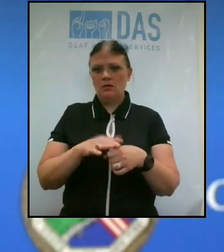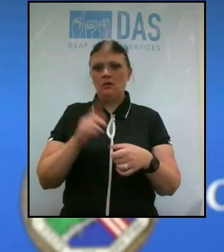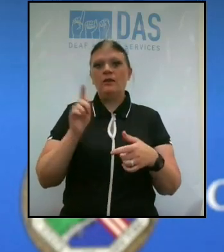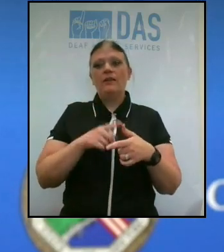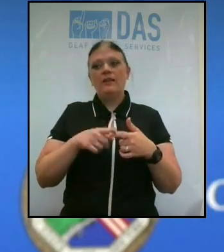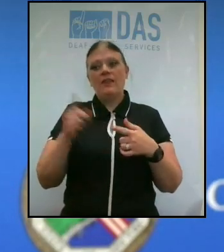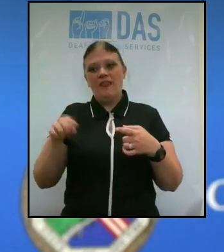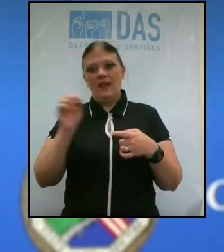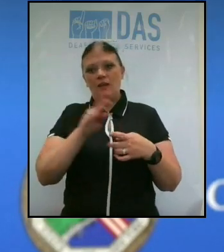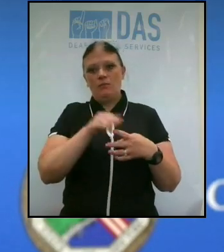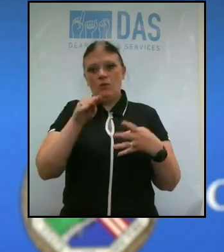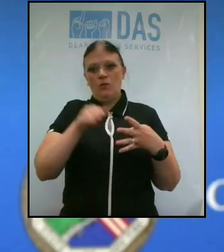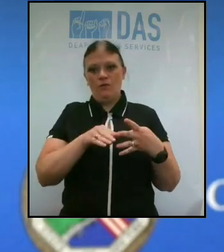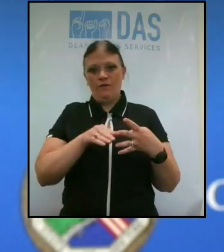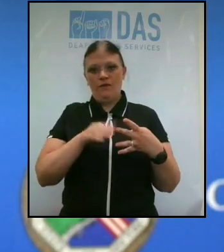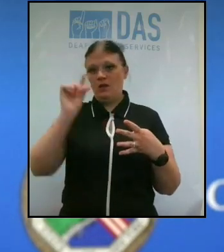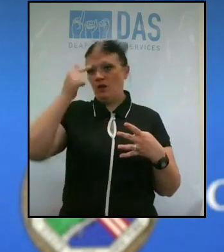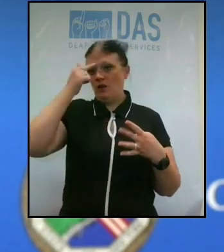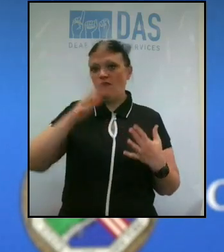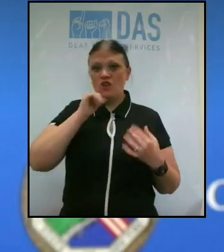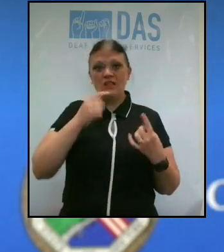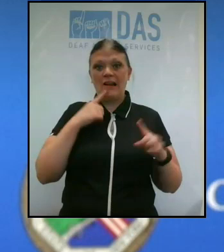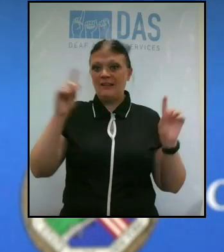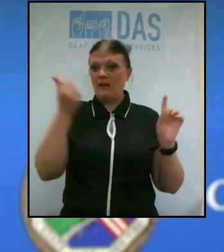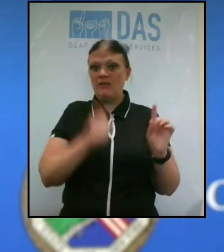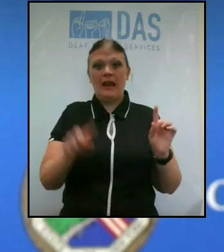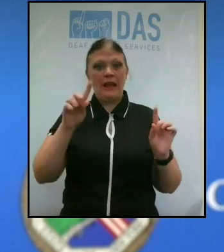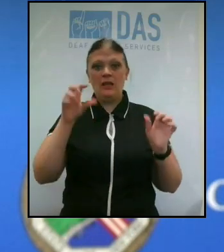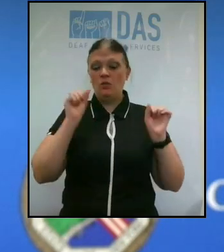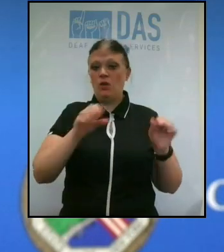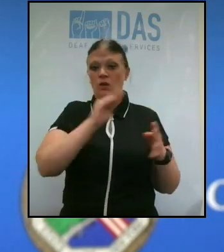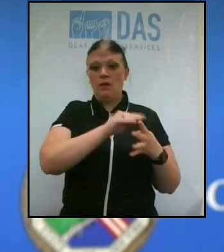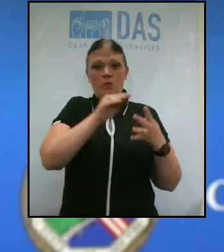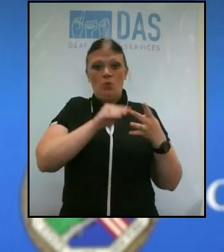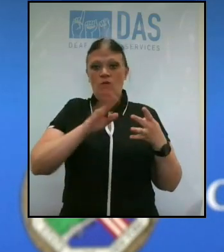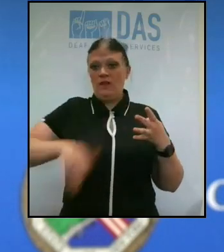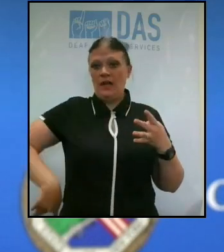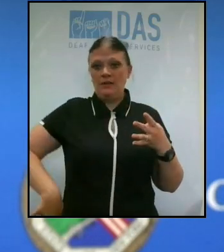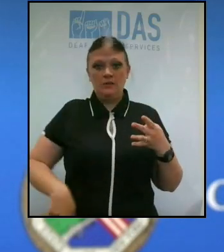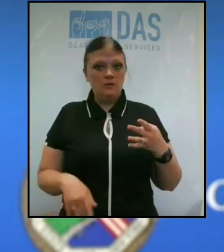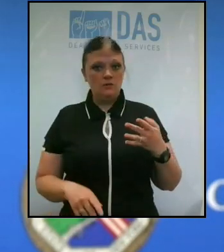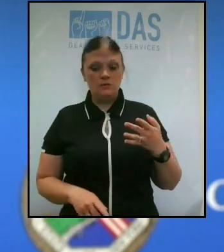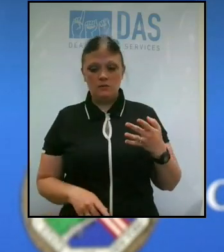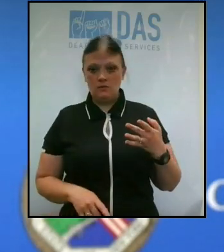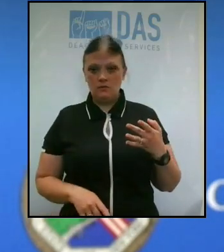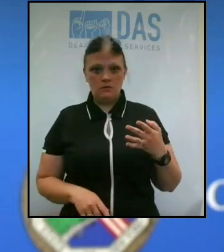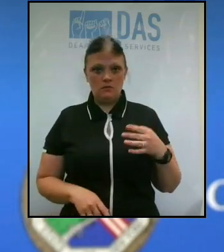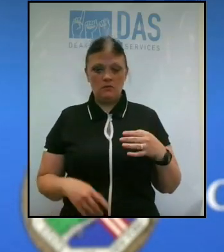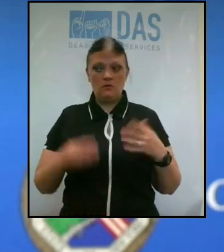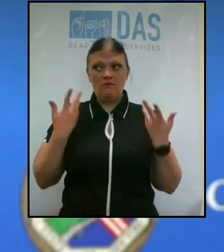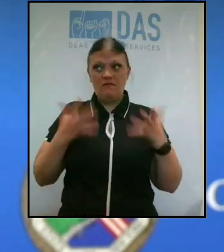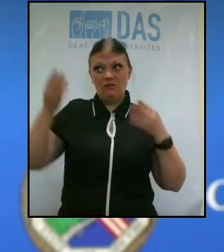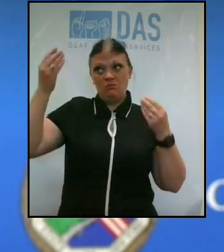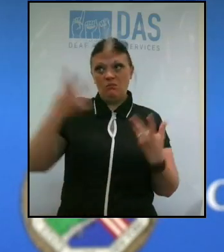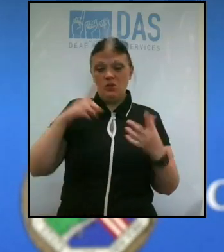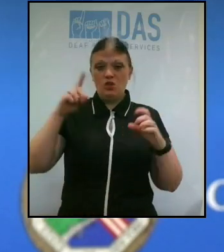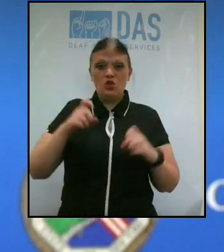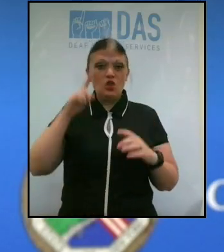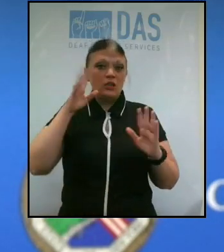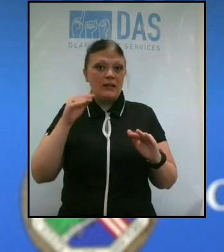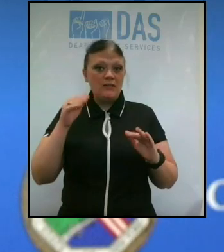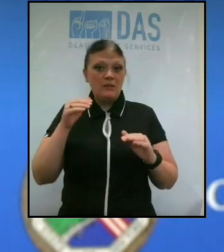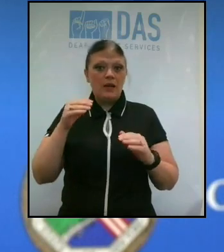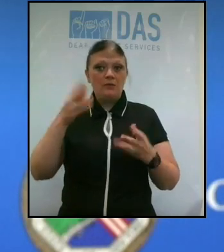two. The governor has not announced that any region can move into phase two in a particular time yet. And I've been told we should expect